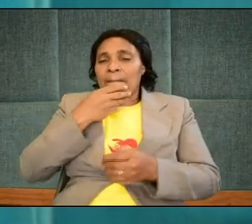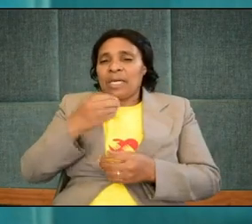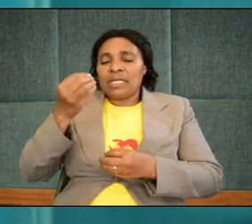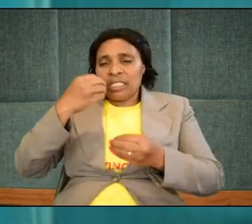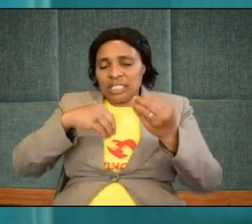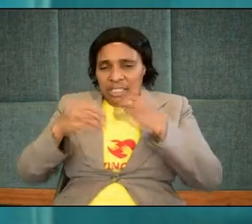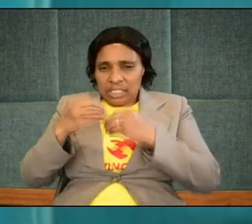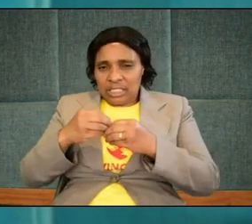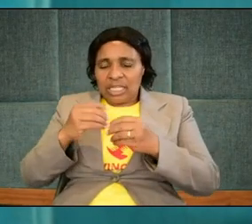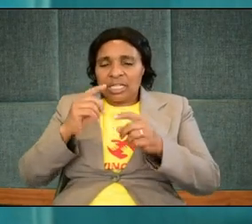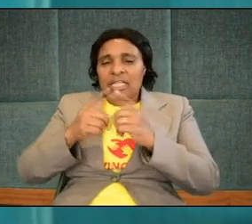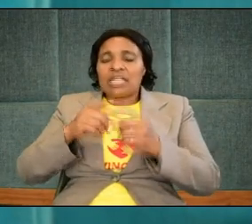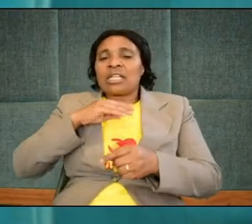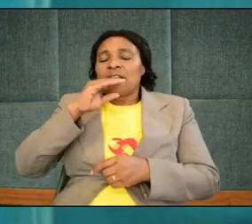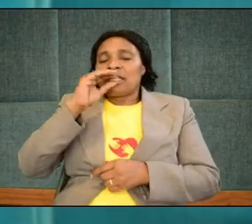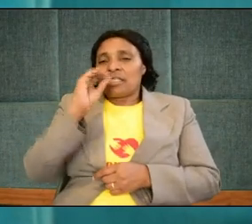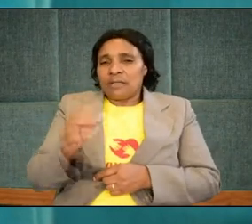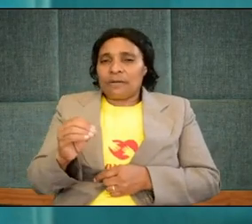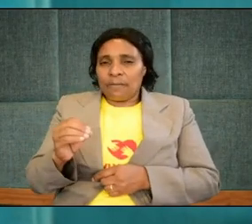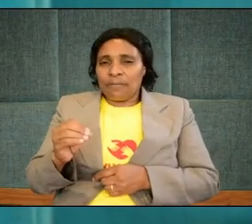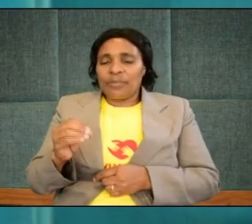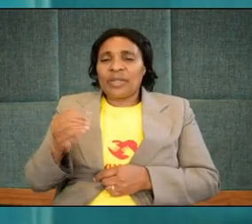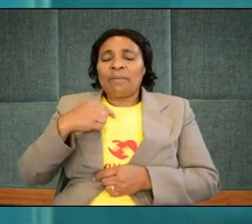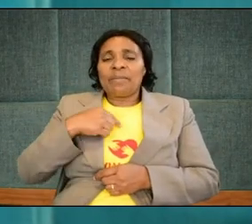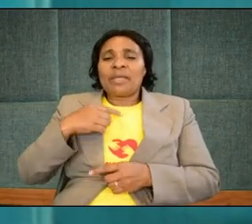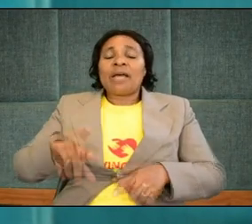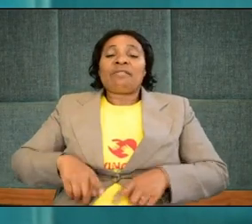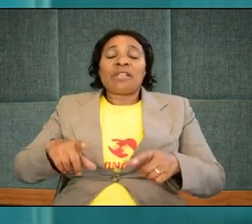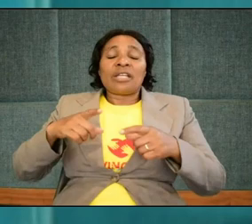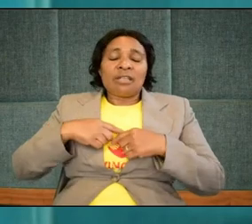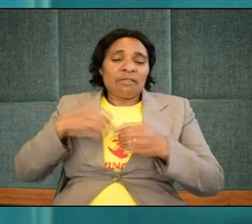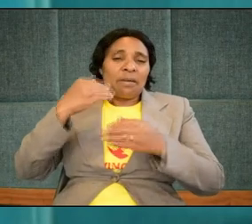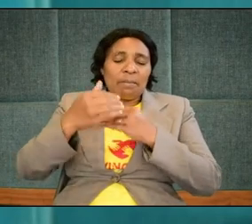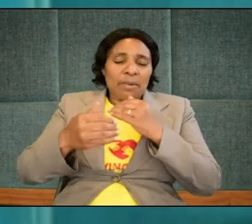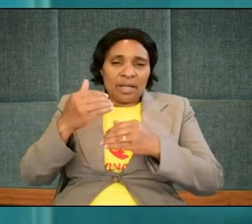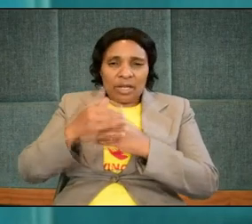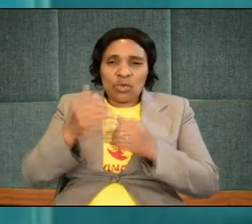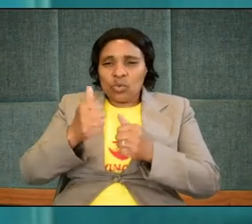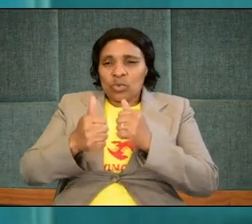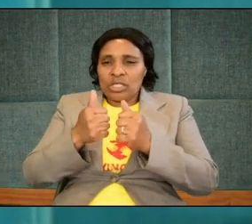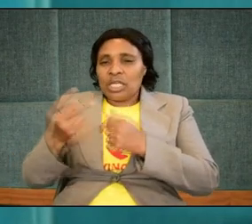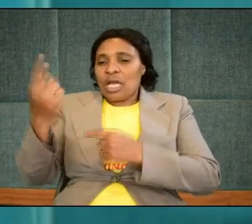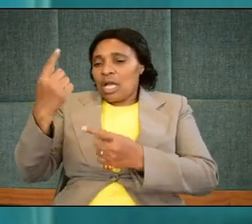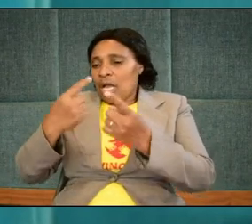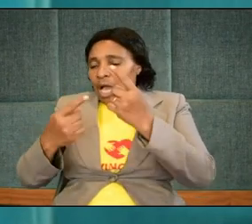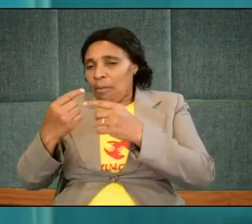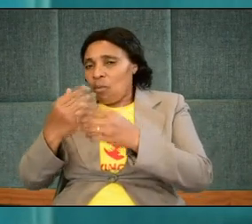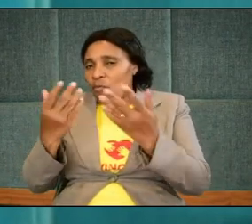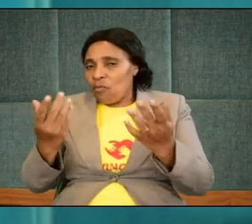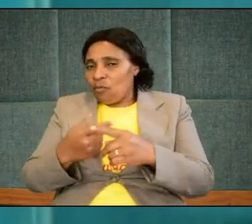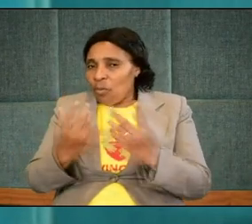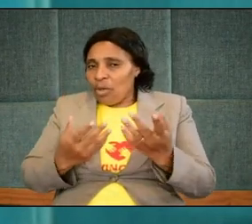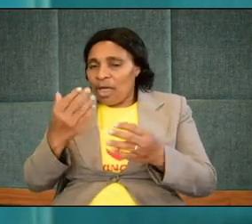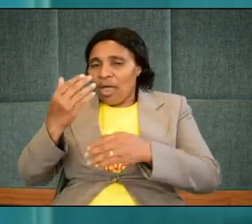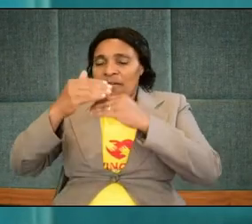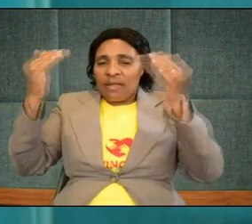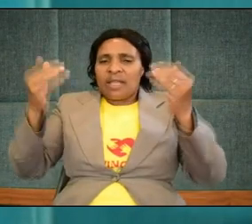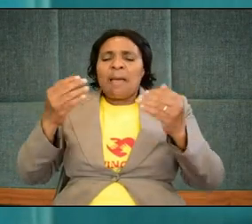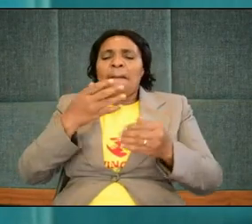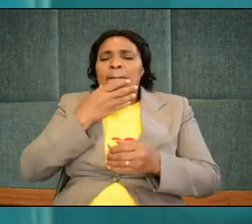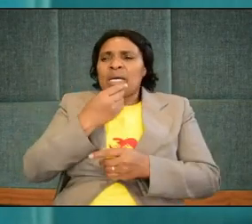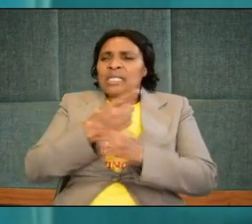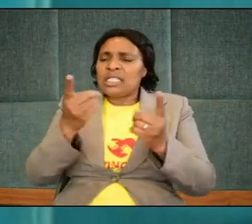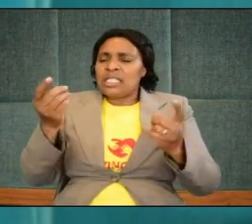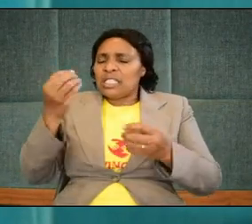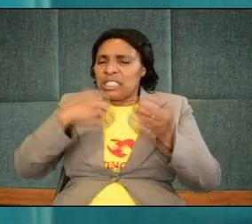thereof and not die. I am the living bread which came down from heaven. If any man eat of this bread, he